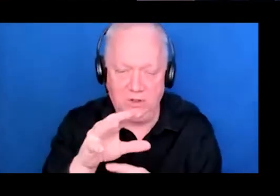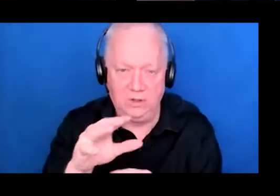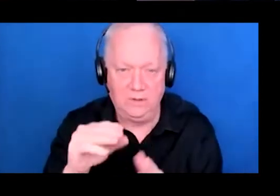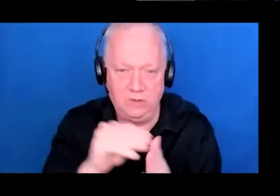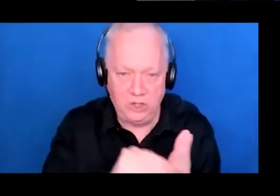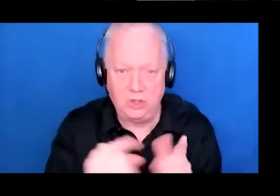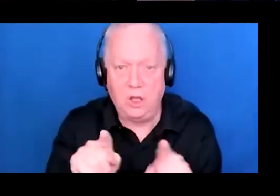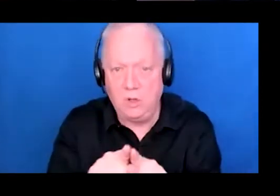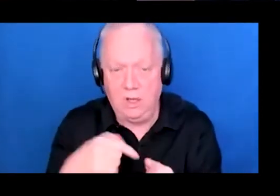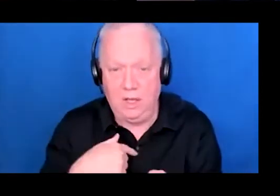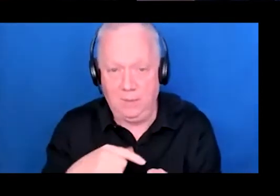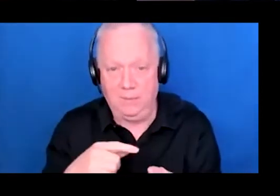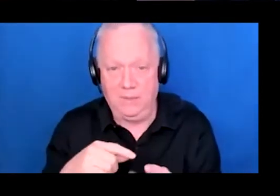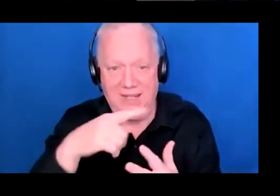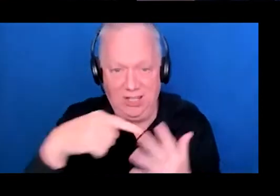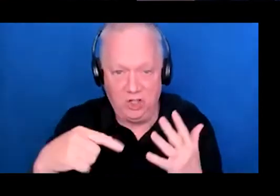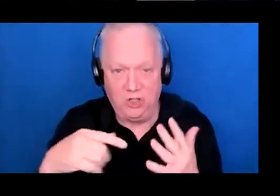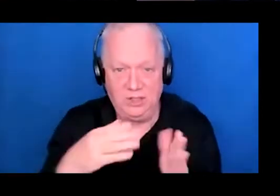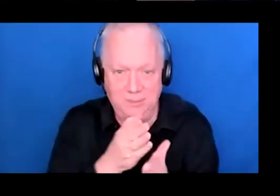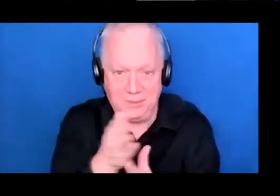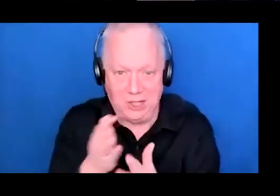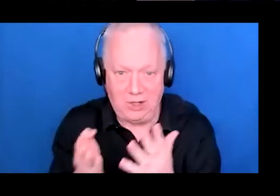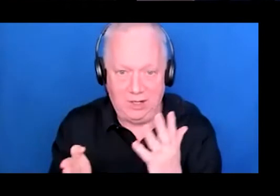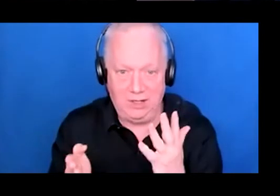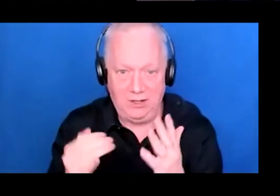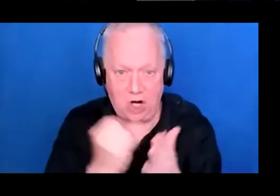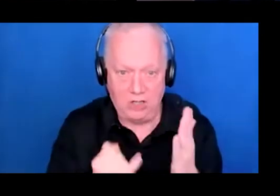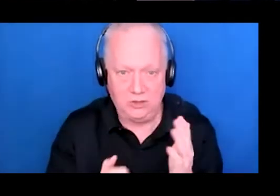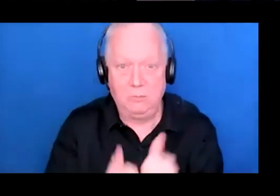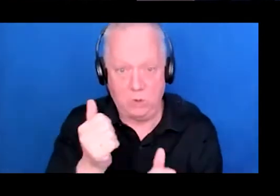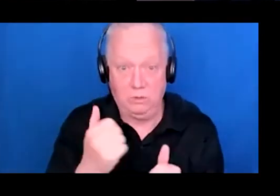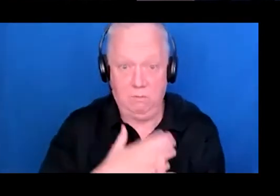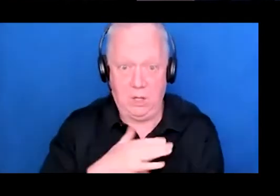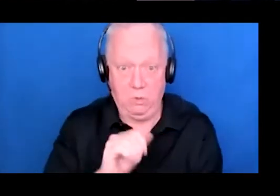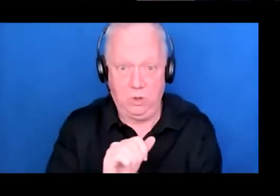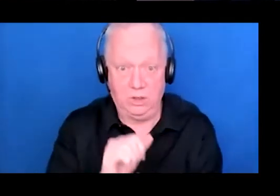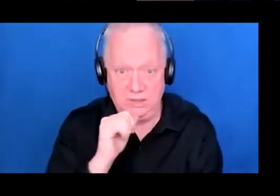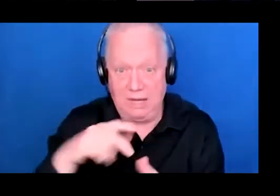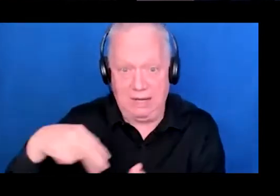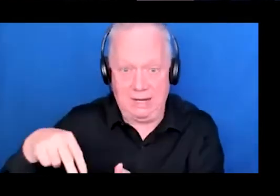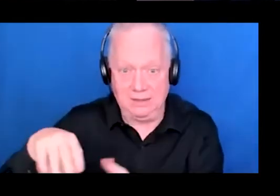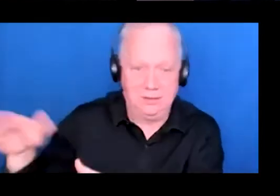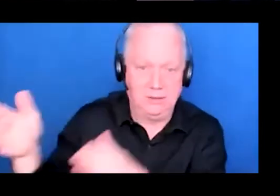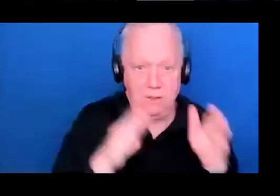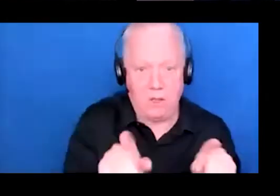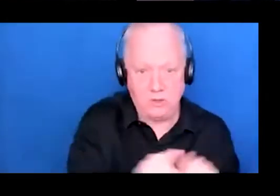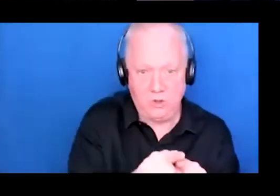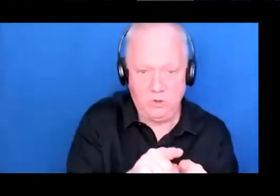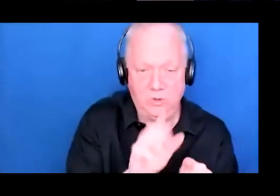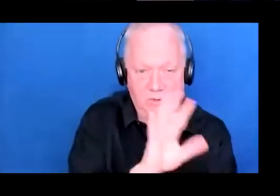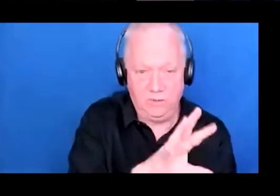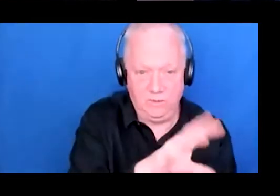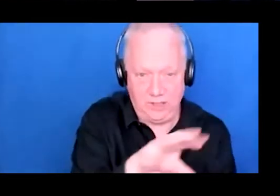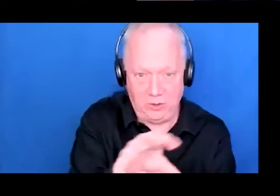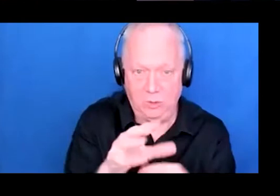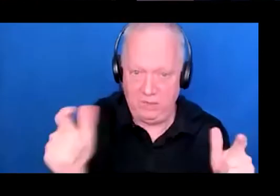myself, I'm an interdisciplinary artist, and a majority of the work that I do that's not dance is video. So there was that